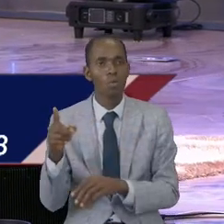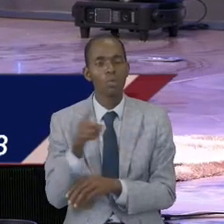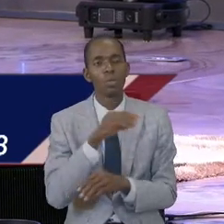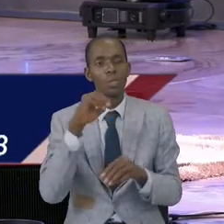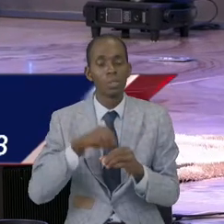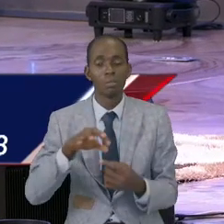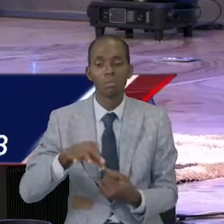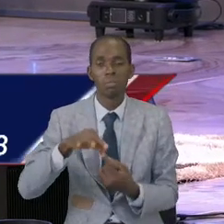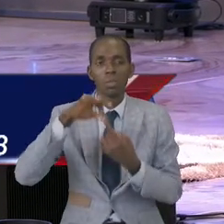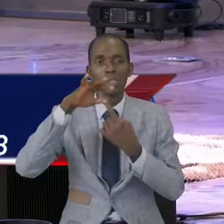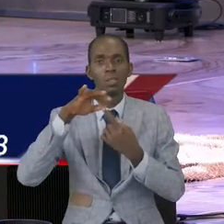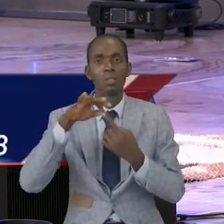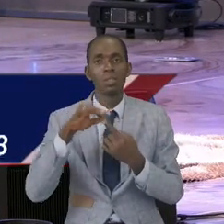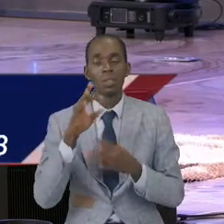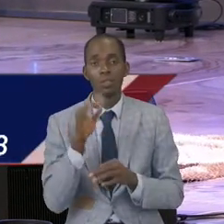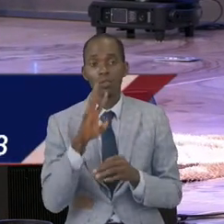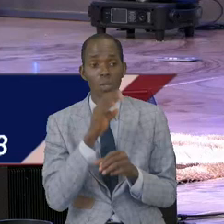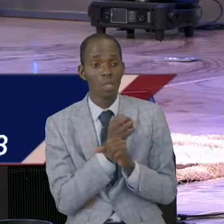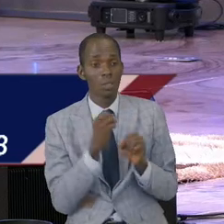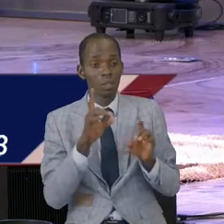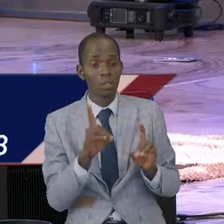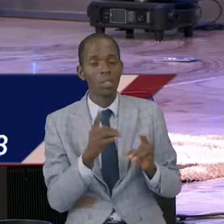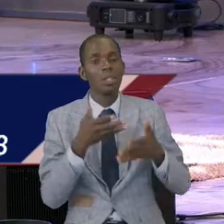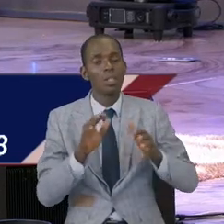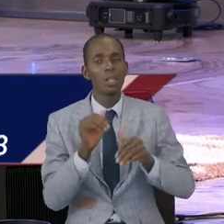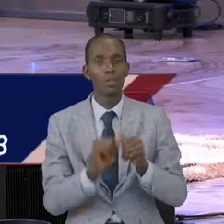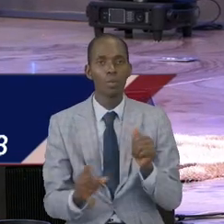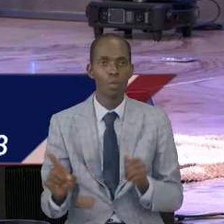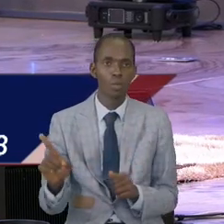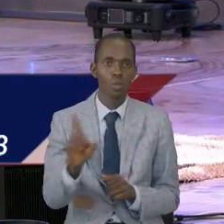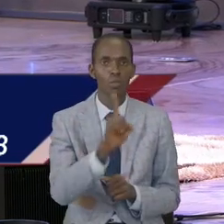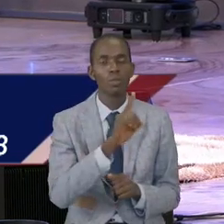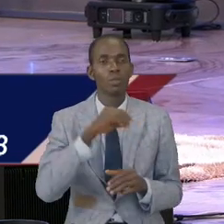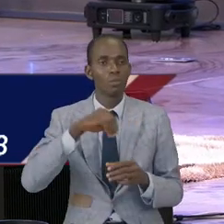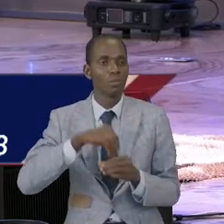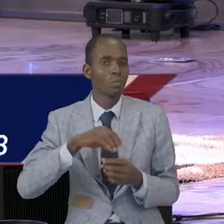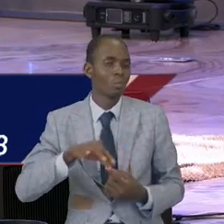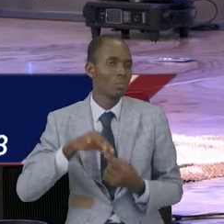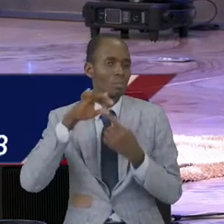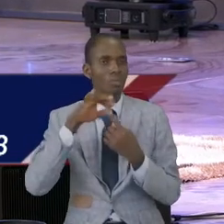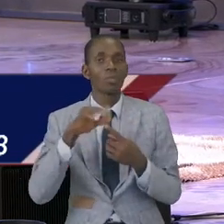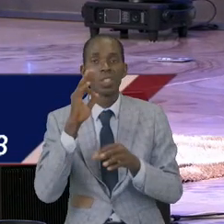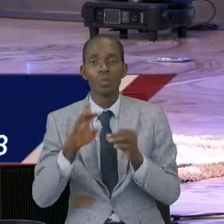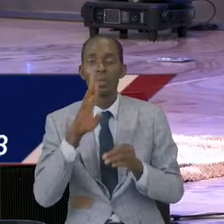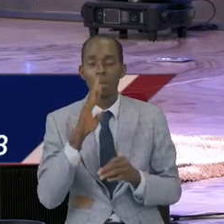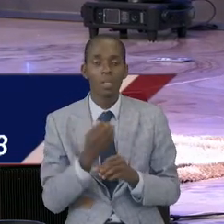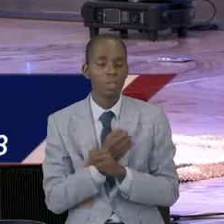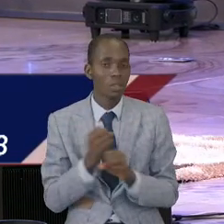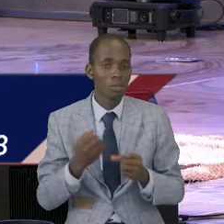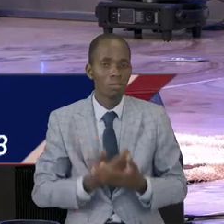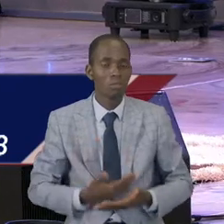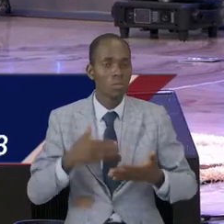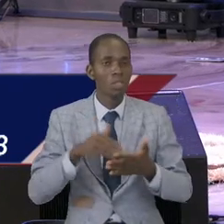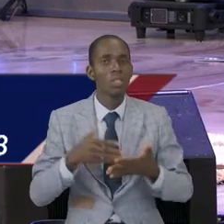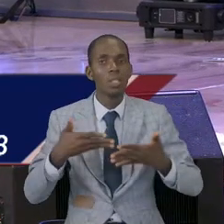in particular, if you are saved, let every one of you if you're born again, let every